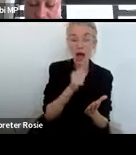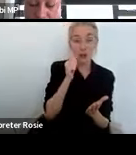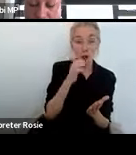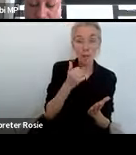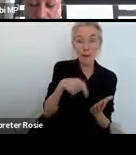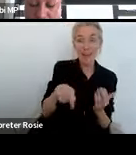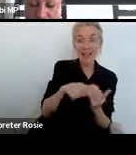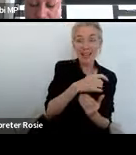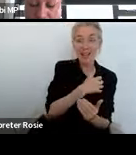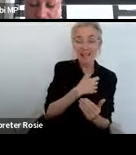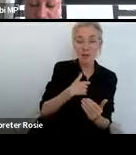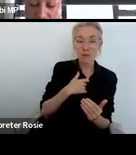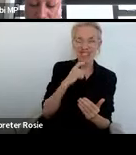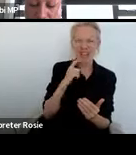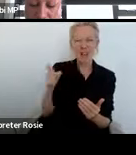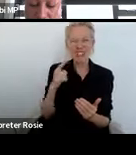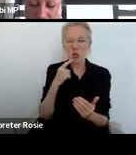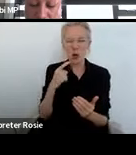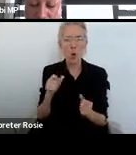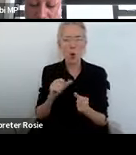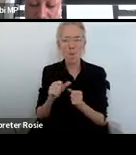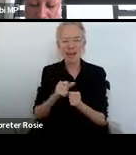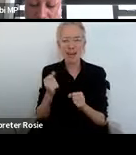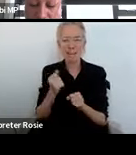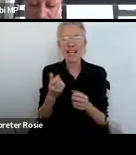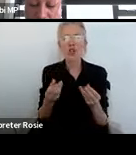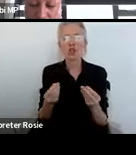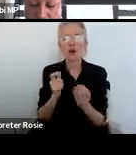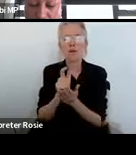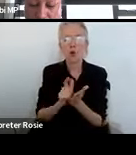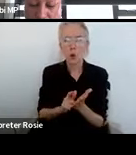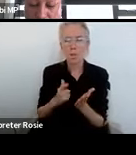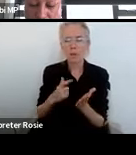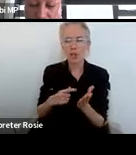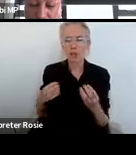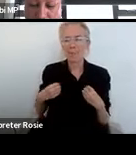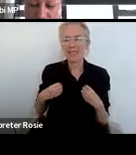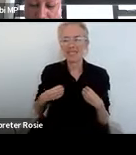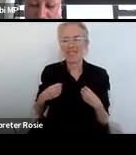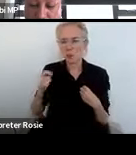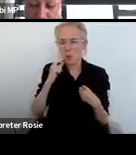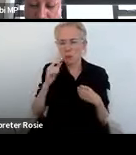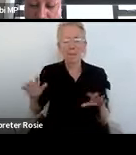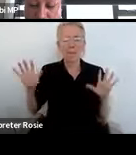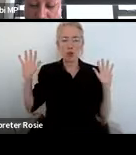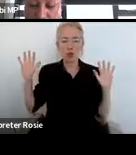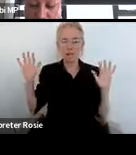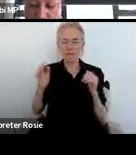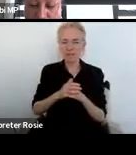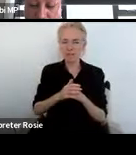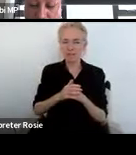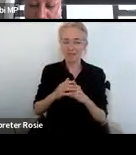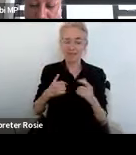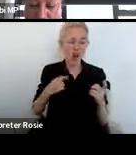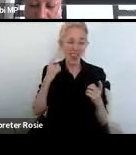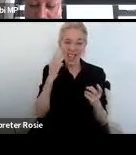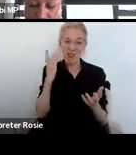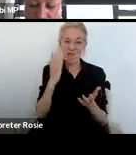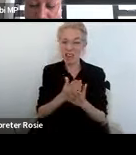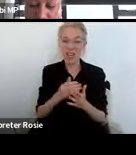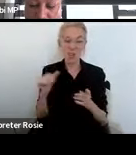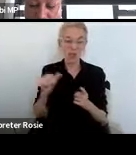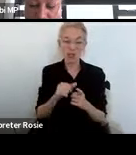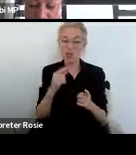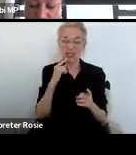that is utilised to dilute and create fear and inertia. It's time in simple language to push the bullshit button in terms